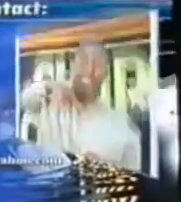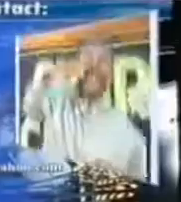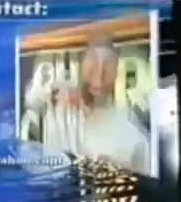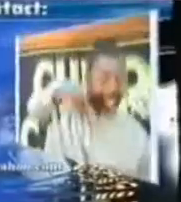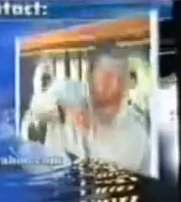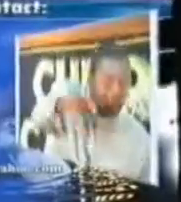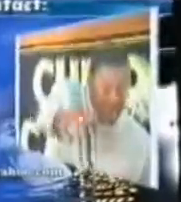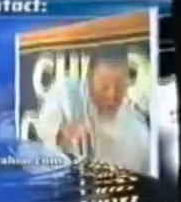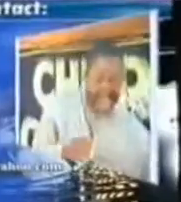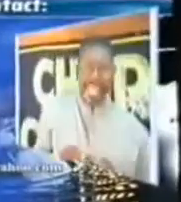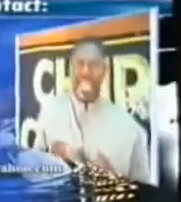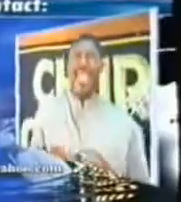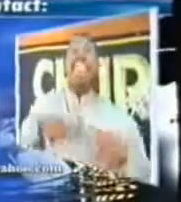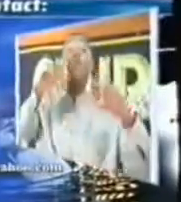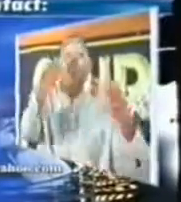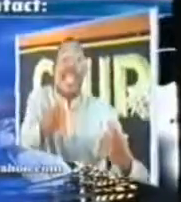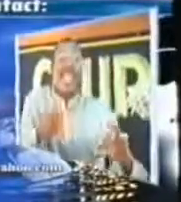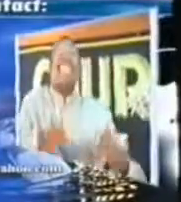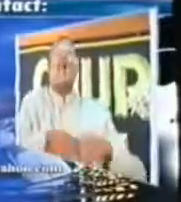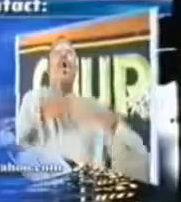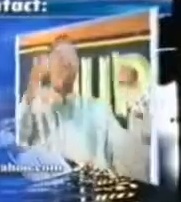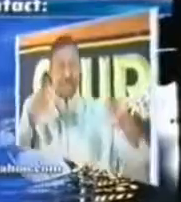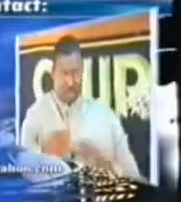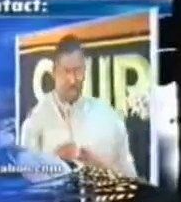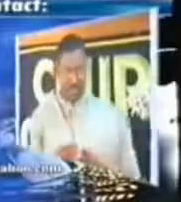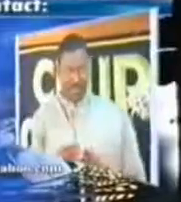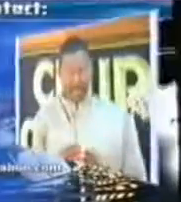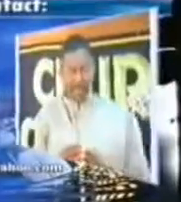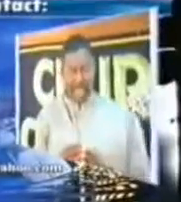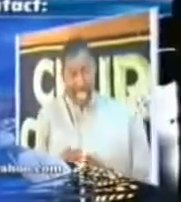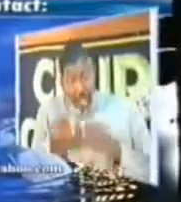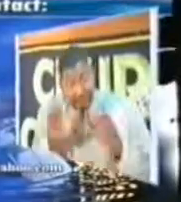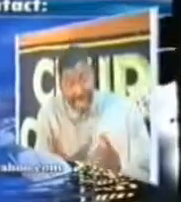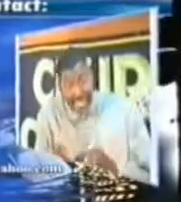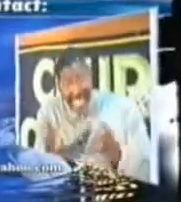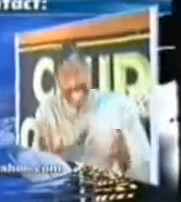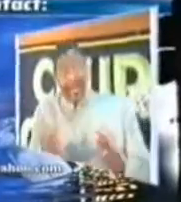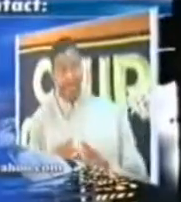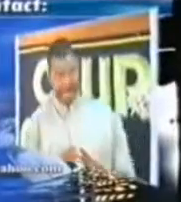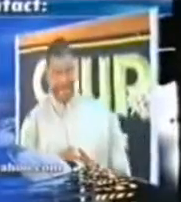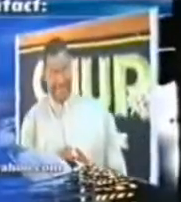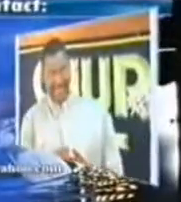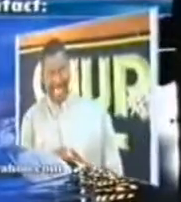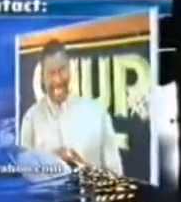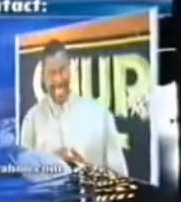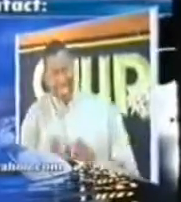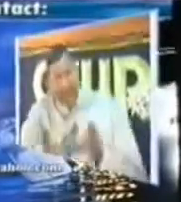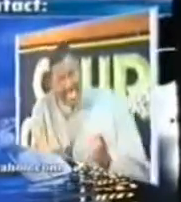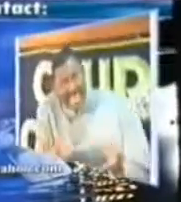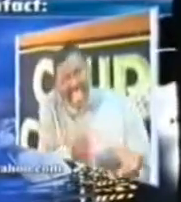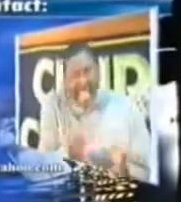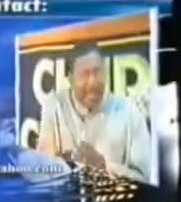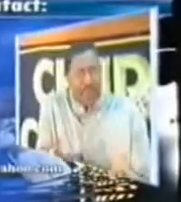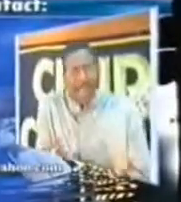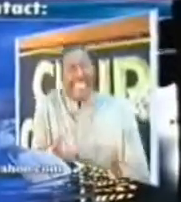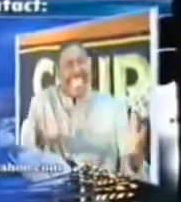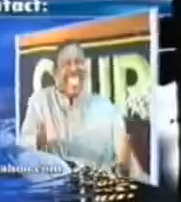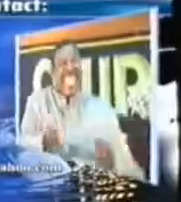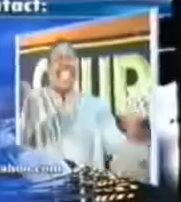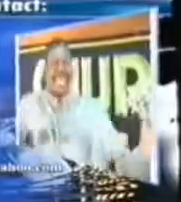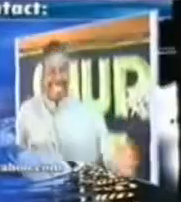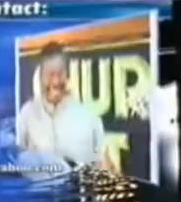pẹ̀sẹ̀ wọ́n di sika yẹ nyankó pọ̀ ẹ̀dwuma ẹ̀dẹ̀ yẹ kwan ẹ̀dẹ̀ náà ọmọ fa sọ ẹ̀kìrìsìtò fọ́ di sika yẹ nyamí ẹ̀dwuma na sọ di sika yẹ nyamí